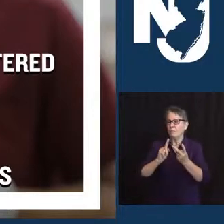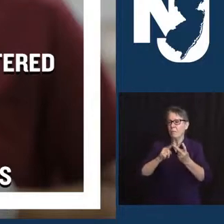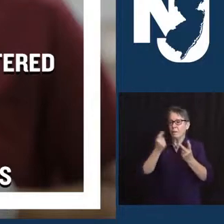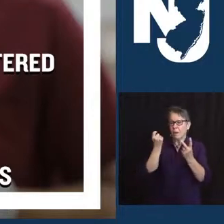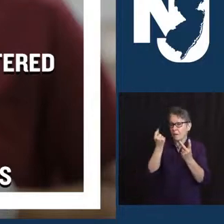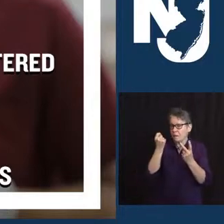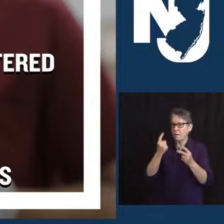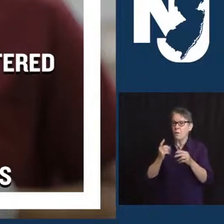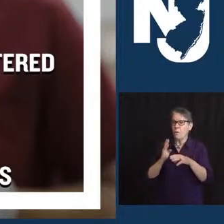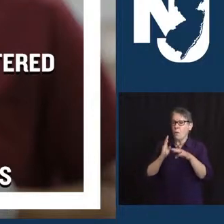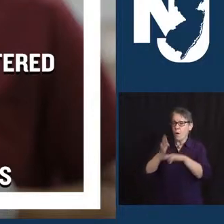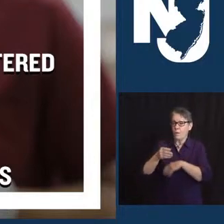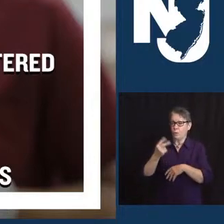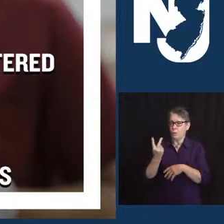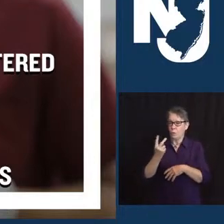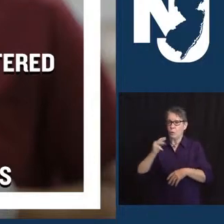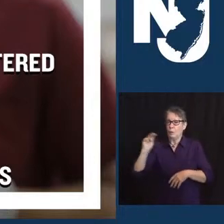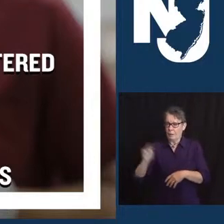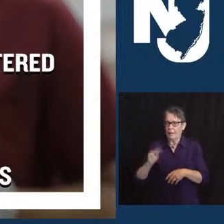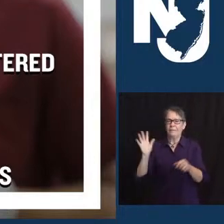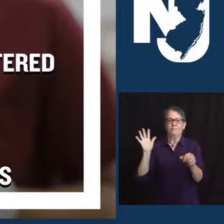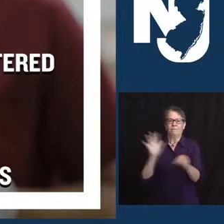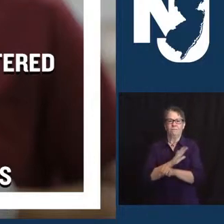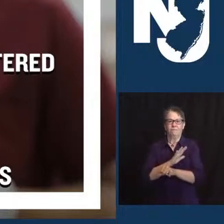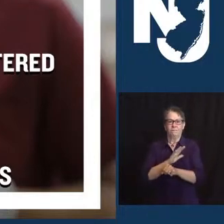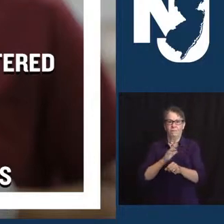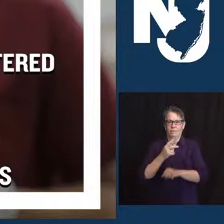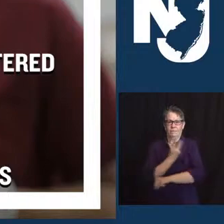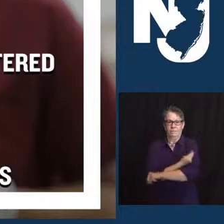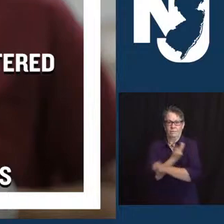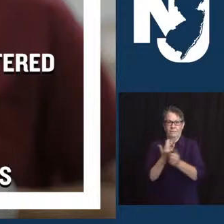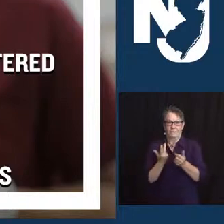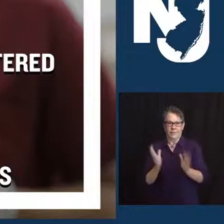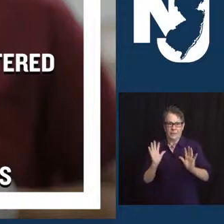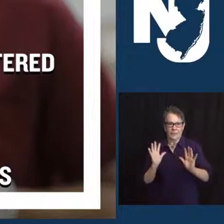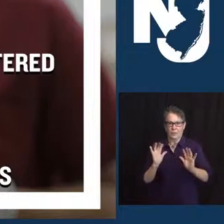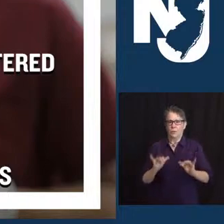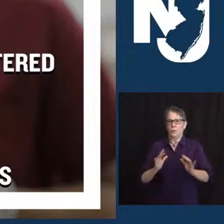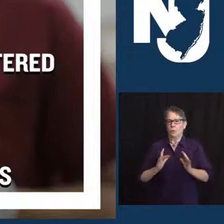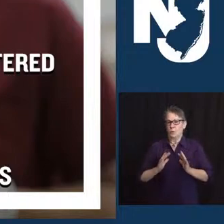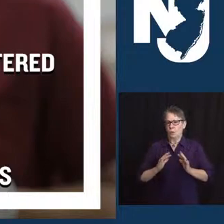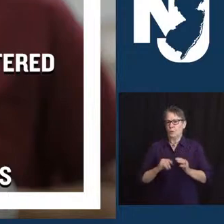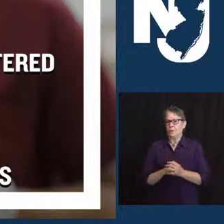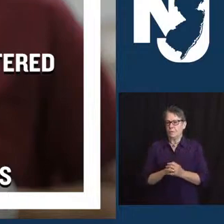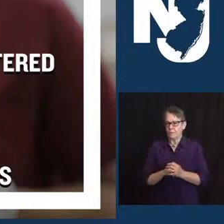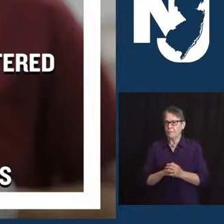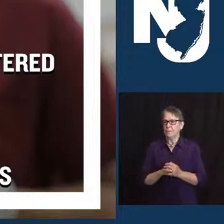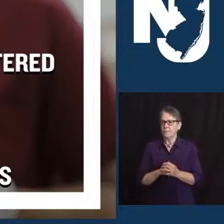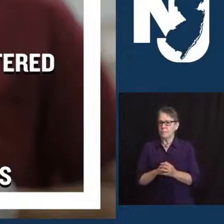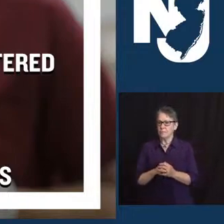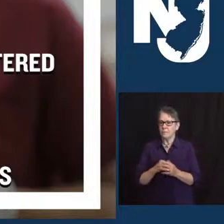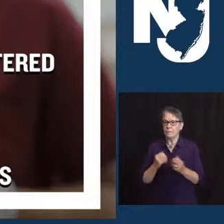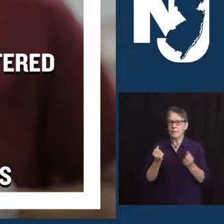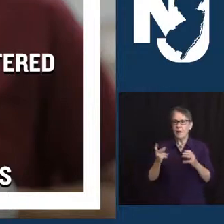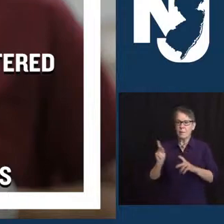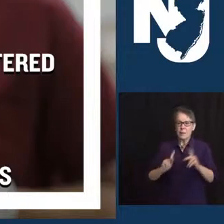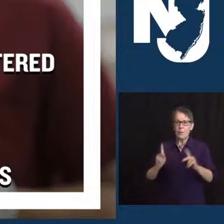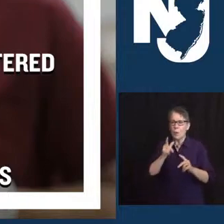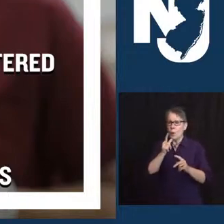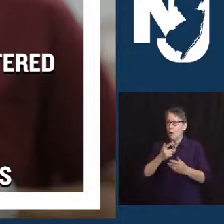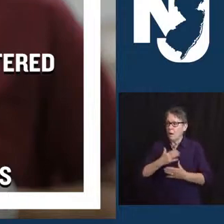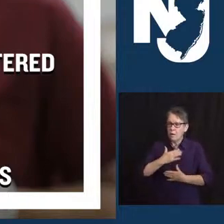the state to administer shots in arms, regardless of where you are, whether you're at a mega site, a local health clinic, a